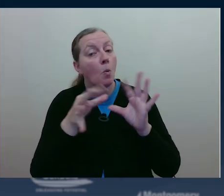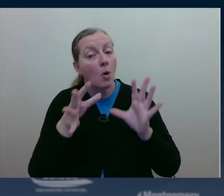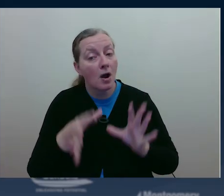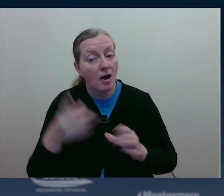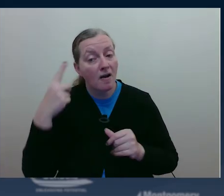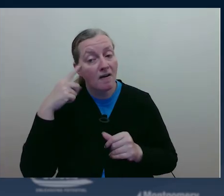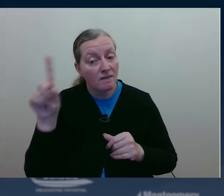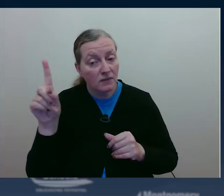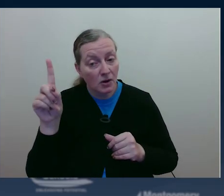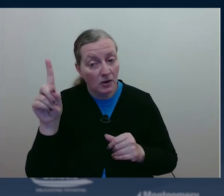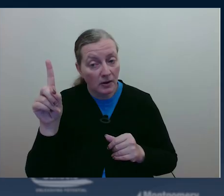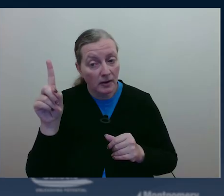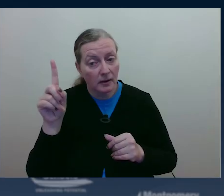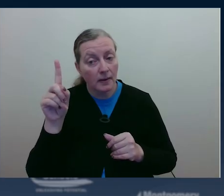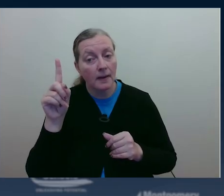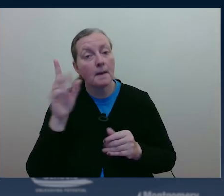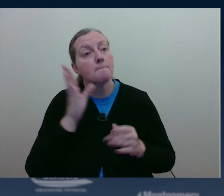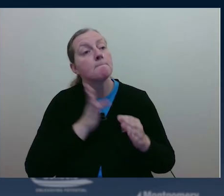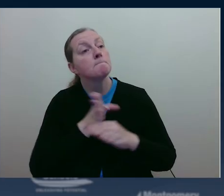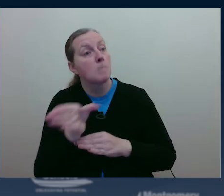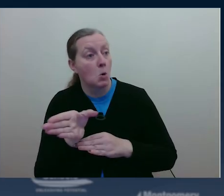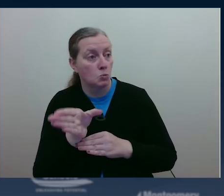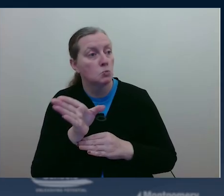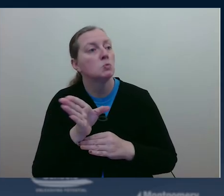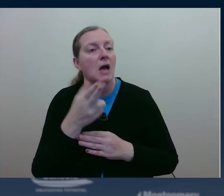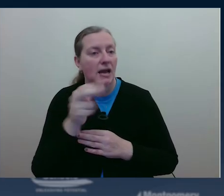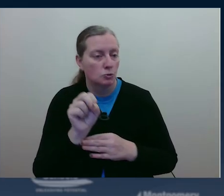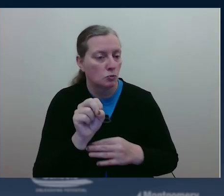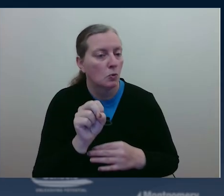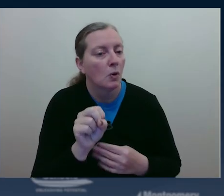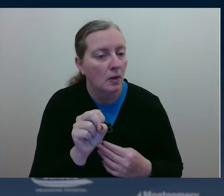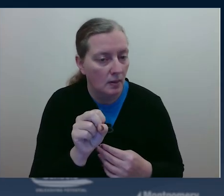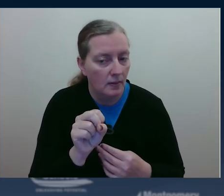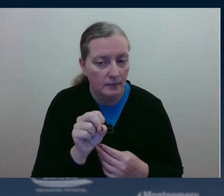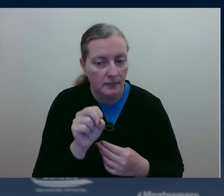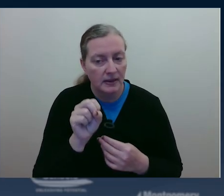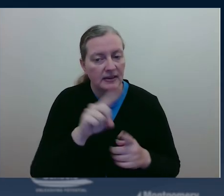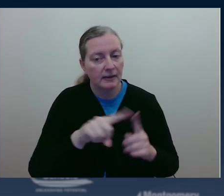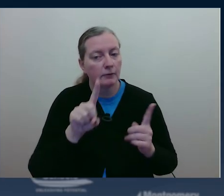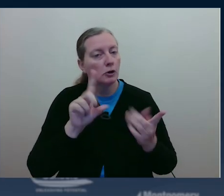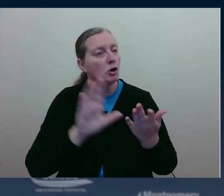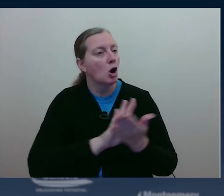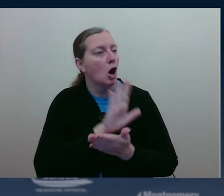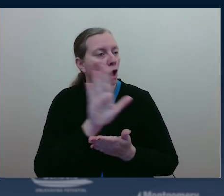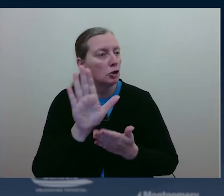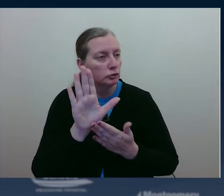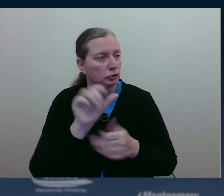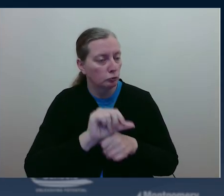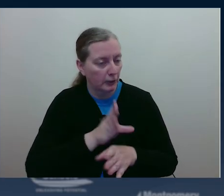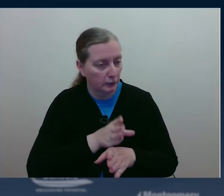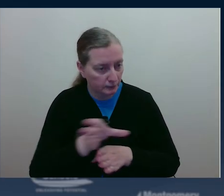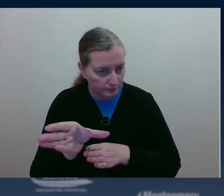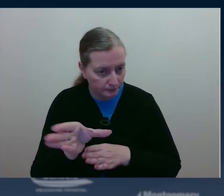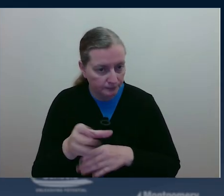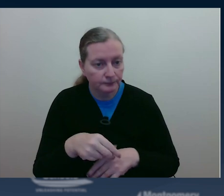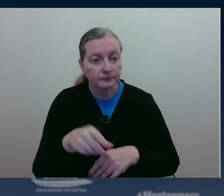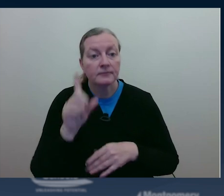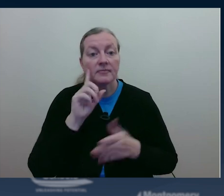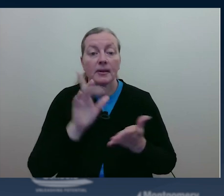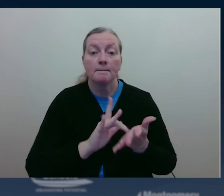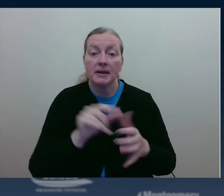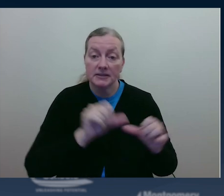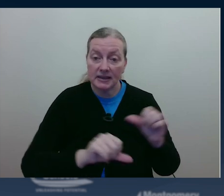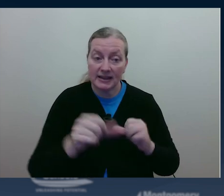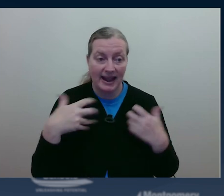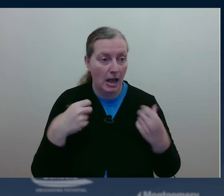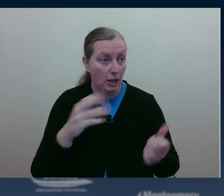Partnerships. Welcome. So what I'll be sharing with you, I'll be looking at the Medical Science and Healthcare program, and we're